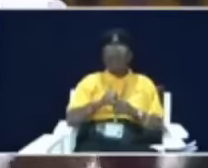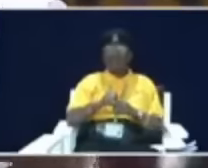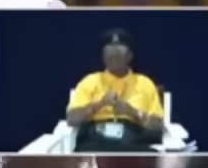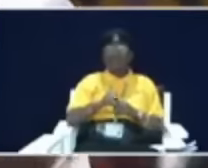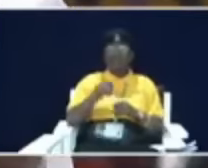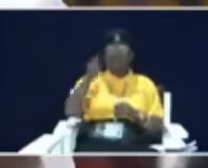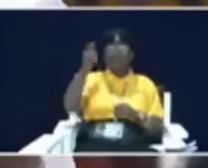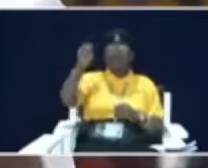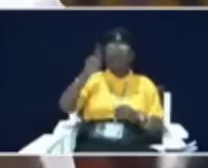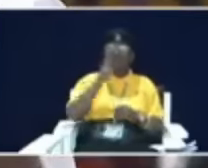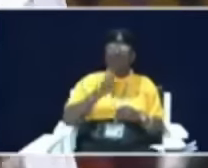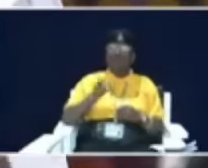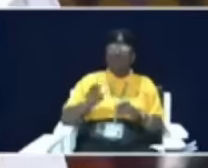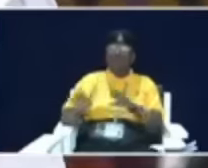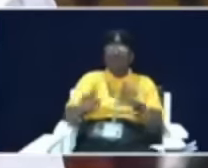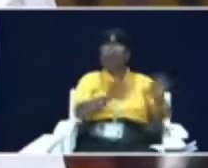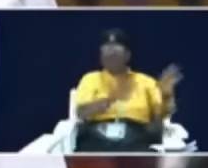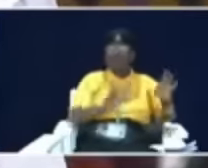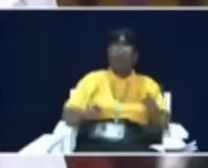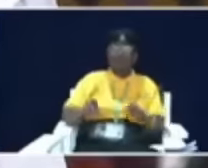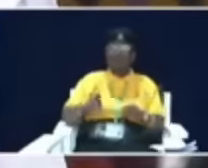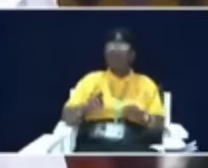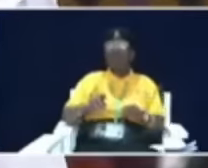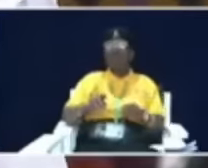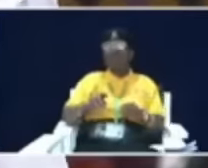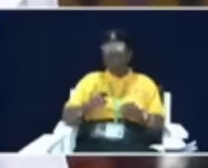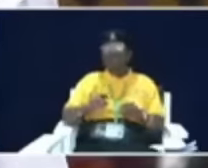Red Sea represents the kind of wars